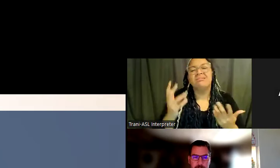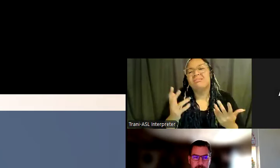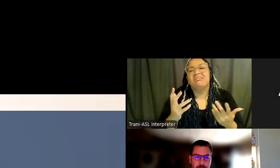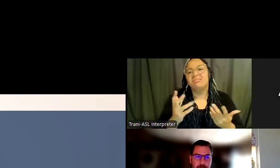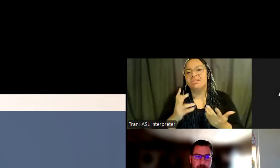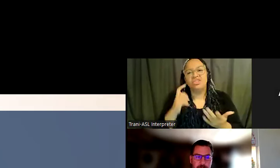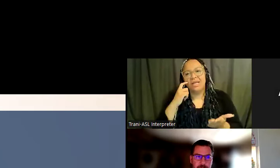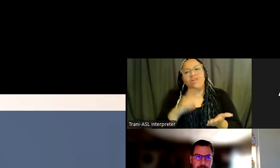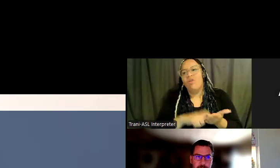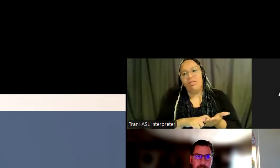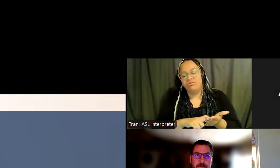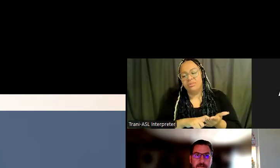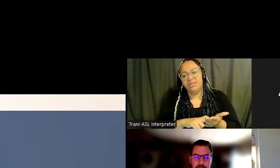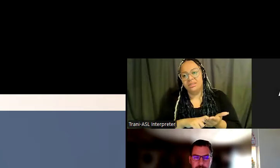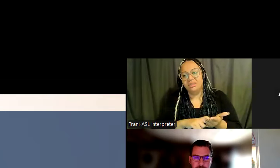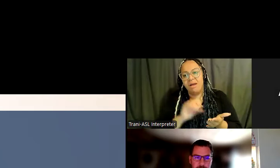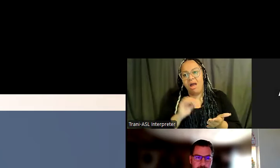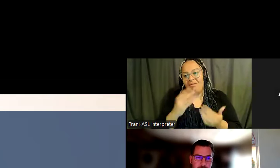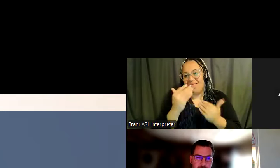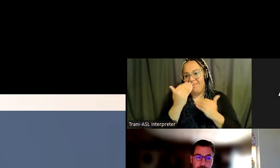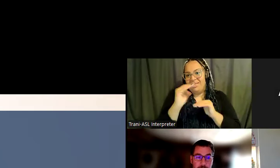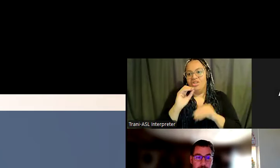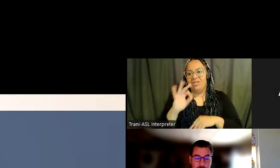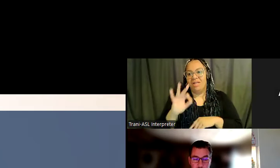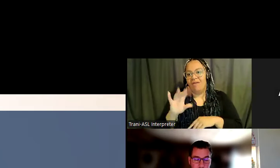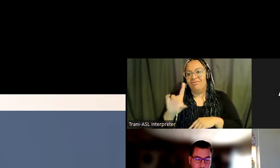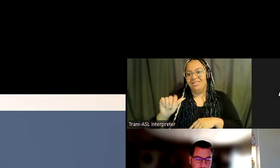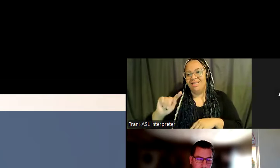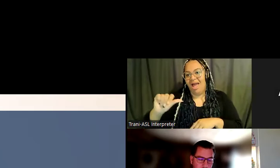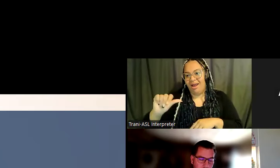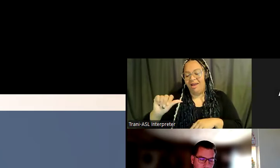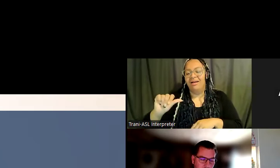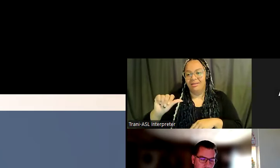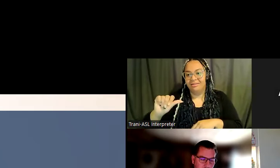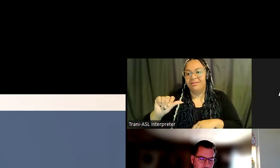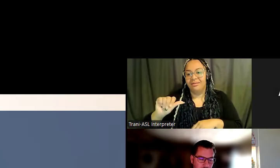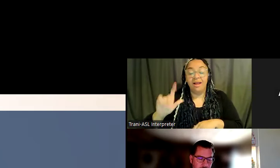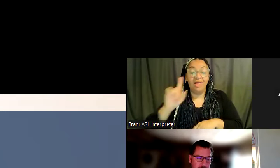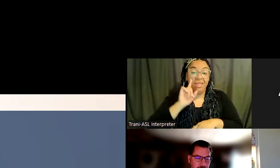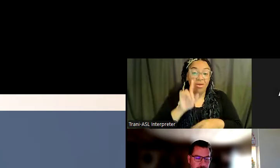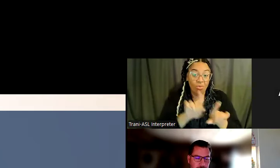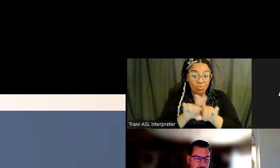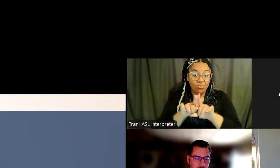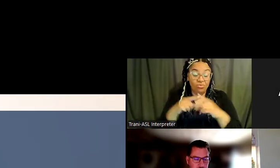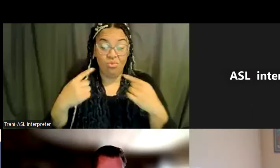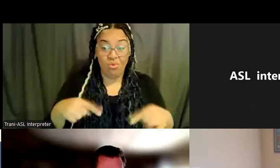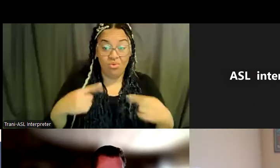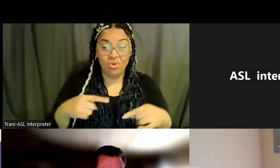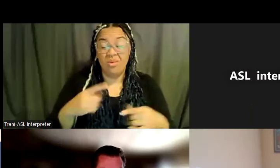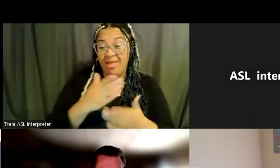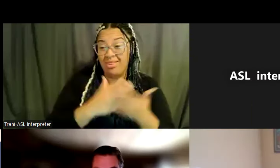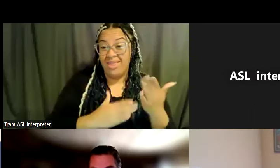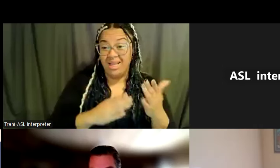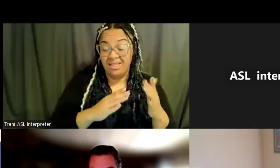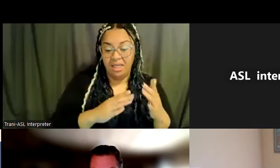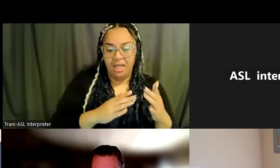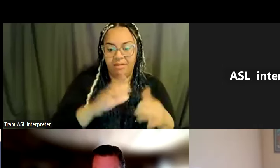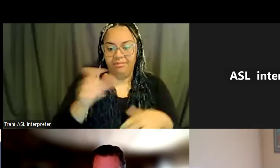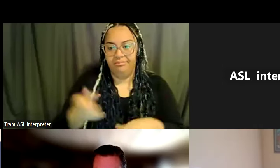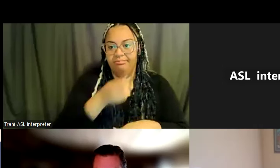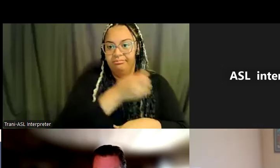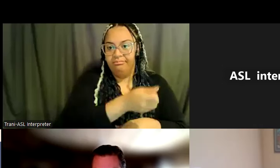of the limitations of data. I think you could also argue that many things to get classified as overdoses or